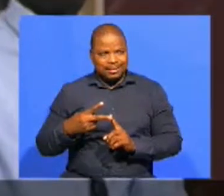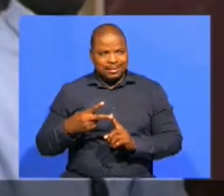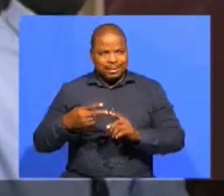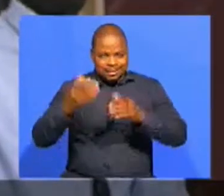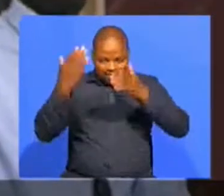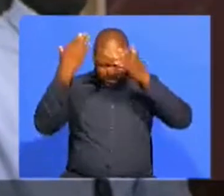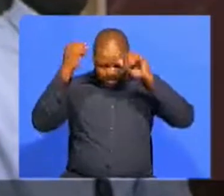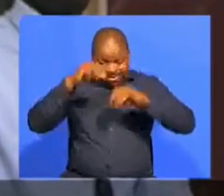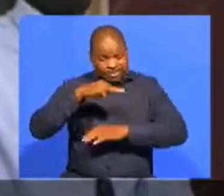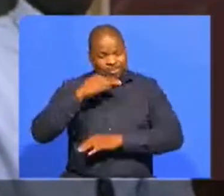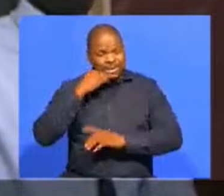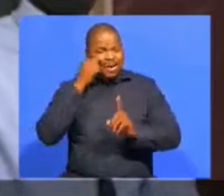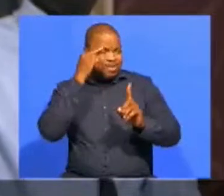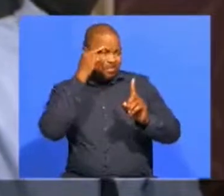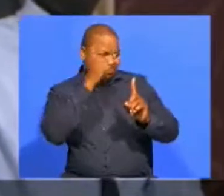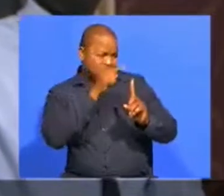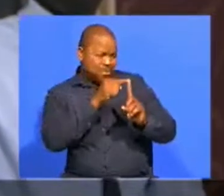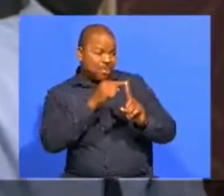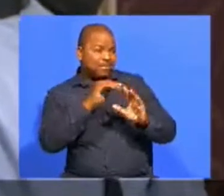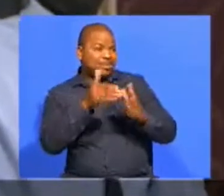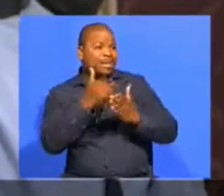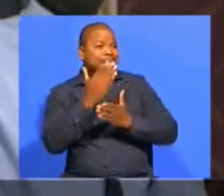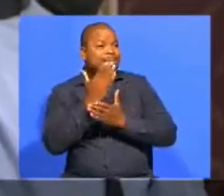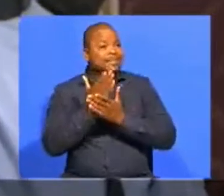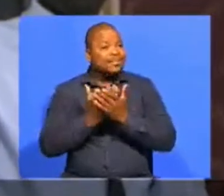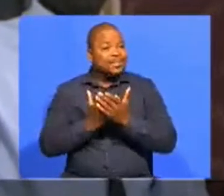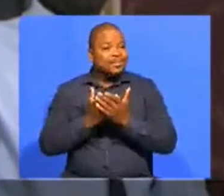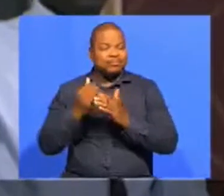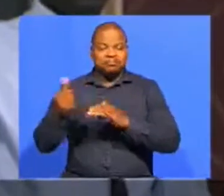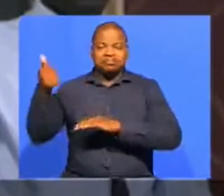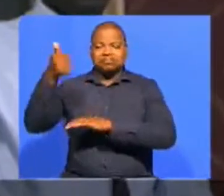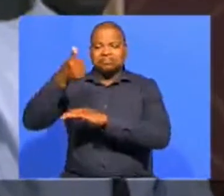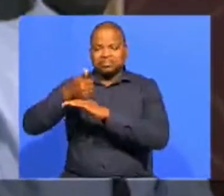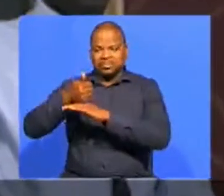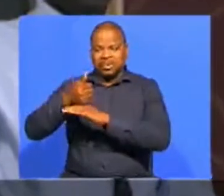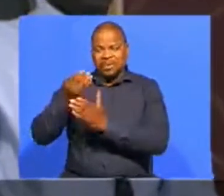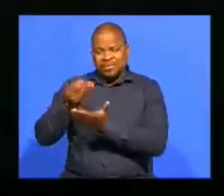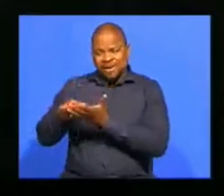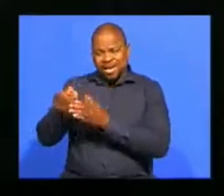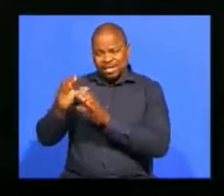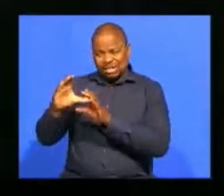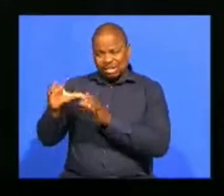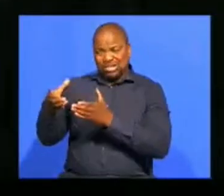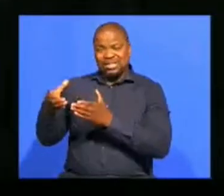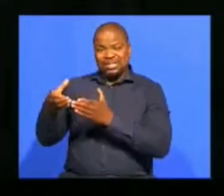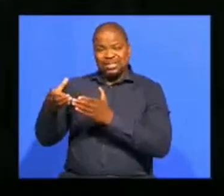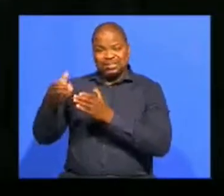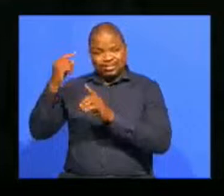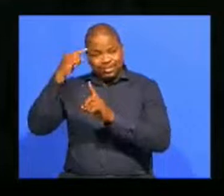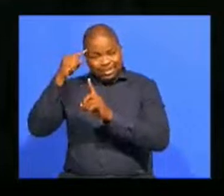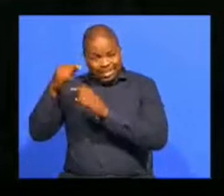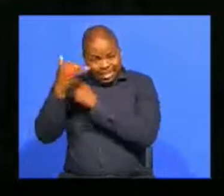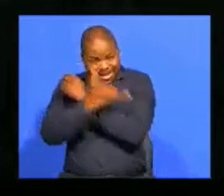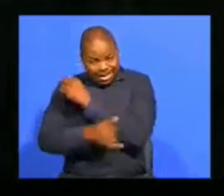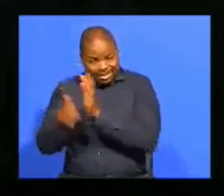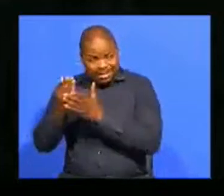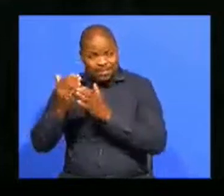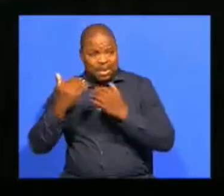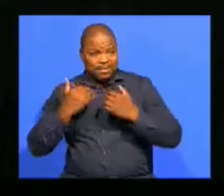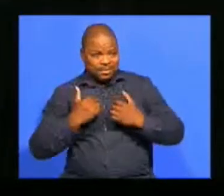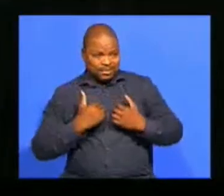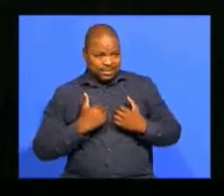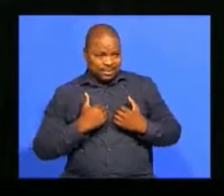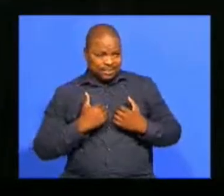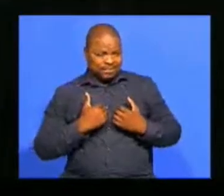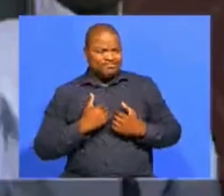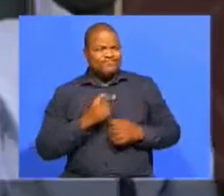President Masisi spoke about some who appoint themselves, especially in the financial sector, targeting other countries.